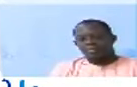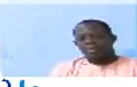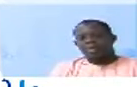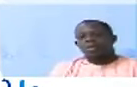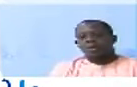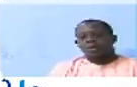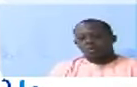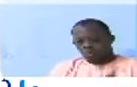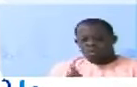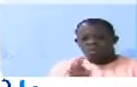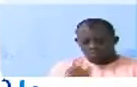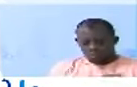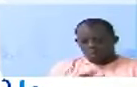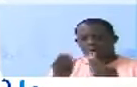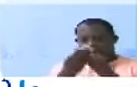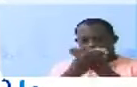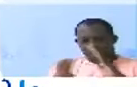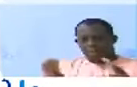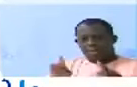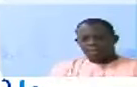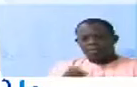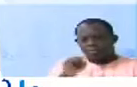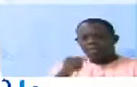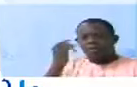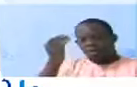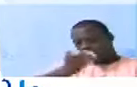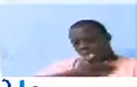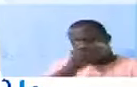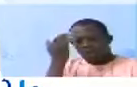were bailed that morning.